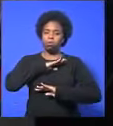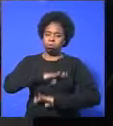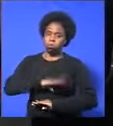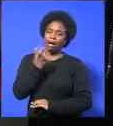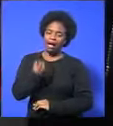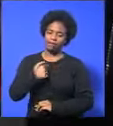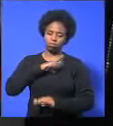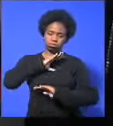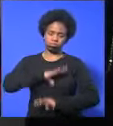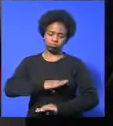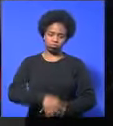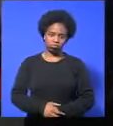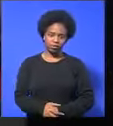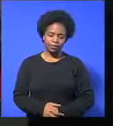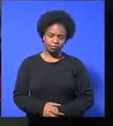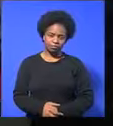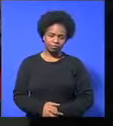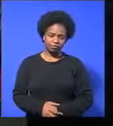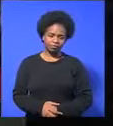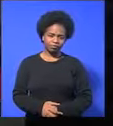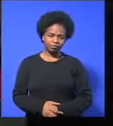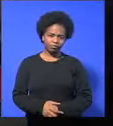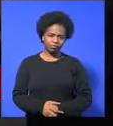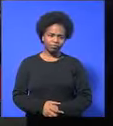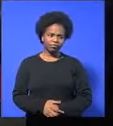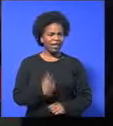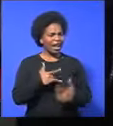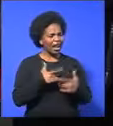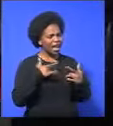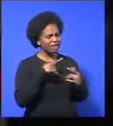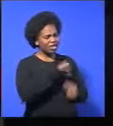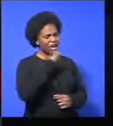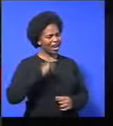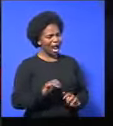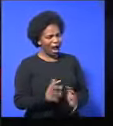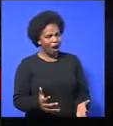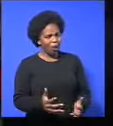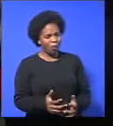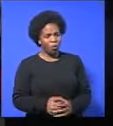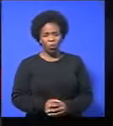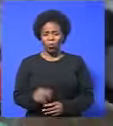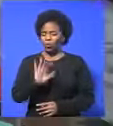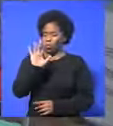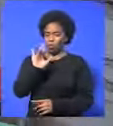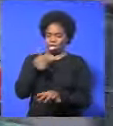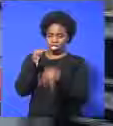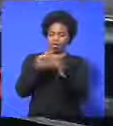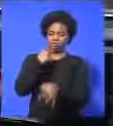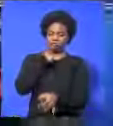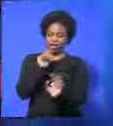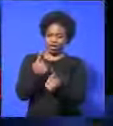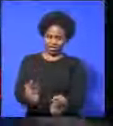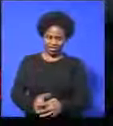Relieved, yeah. How was it like there? It's undescribable.